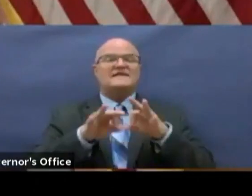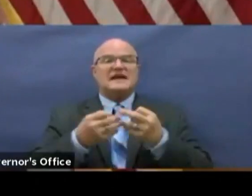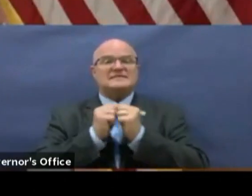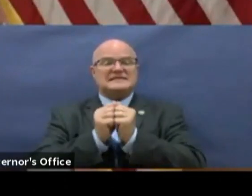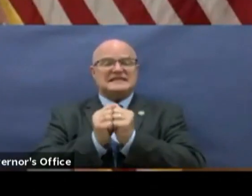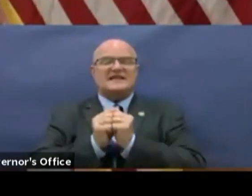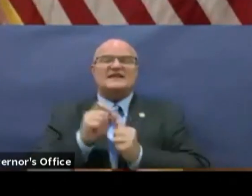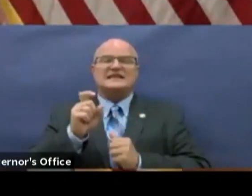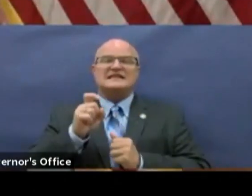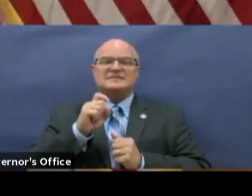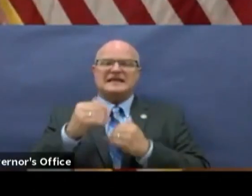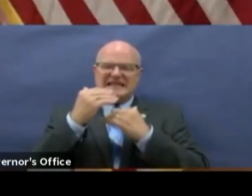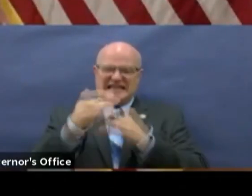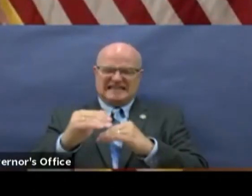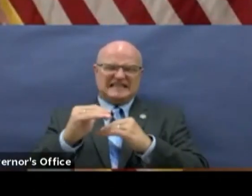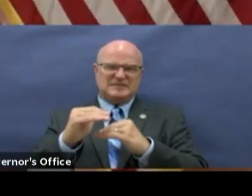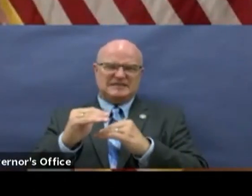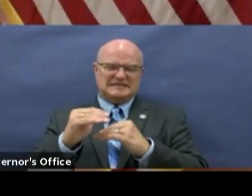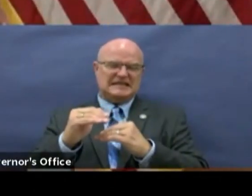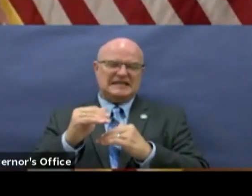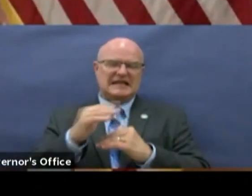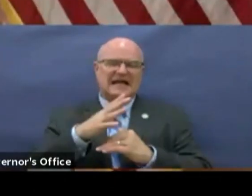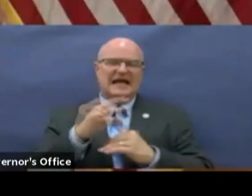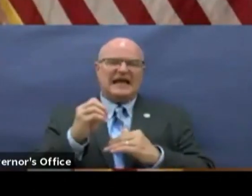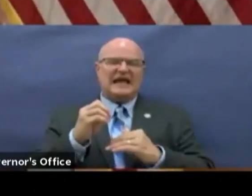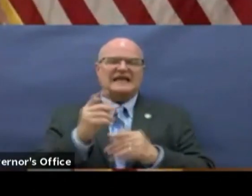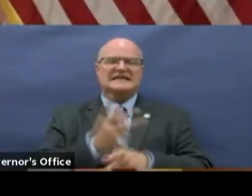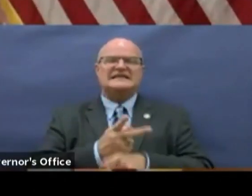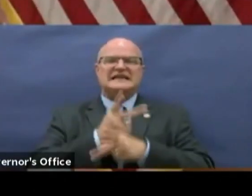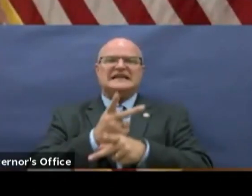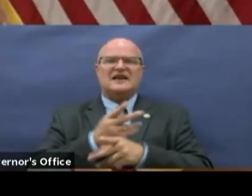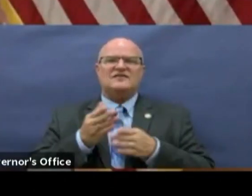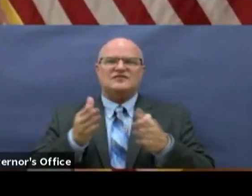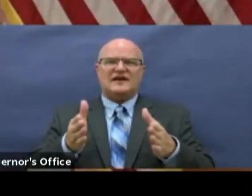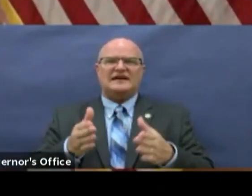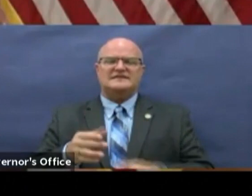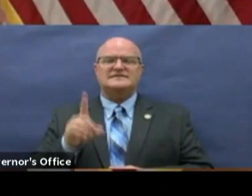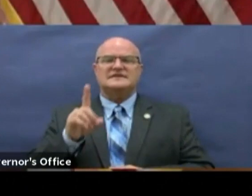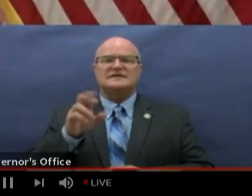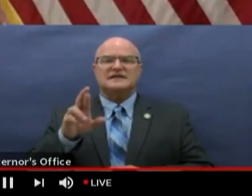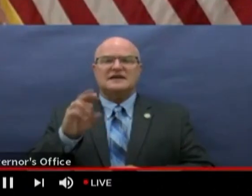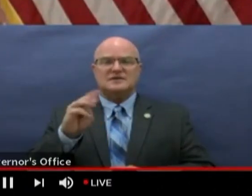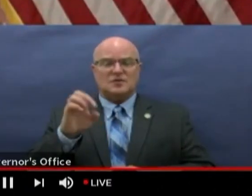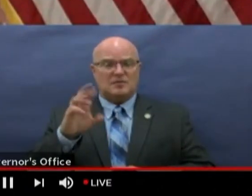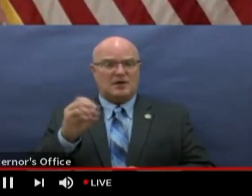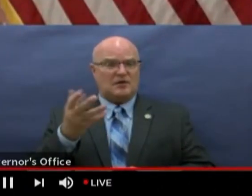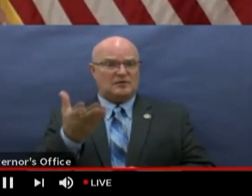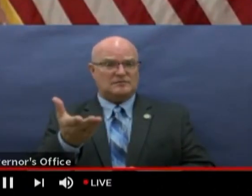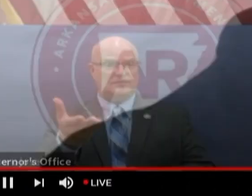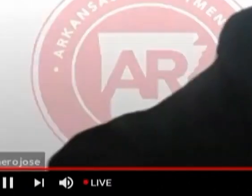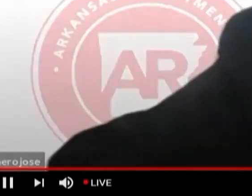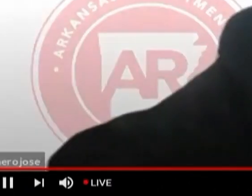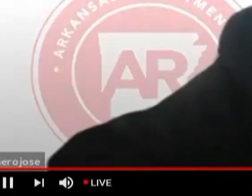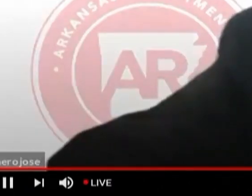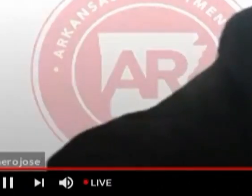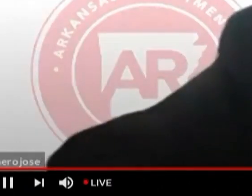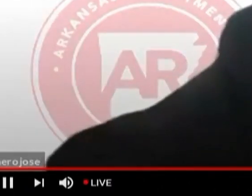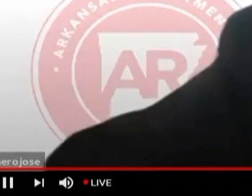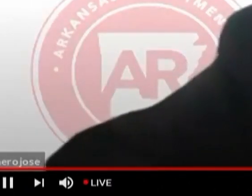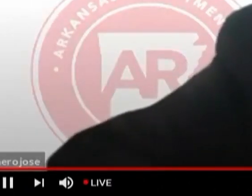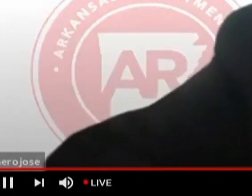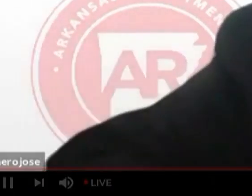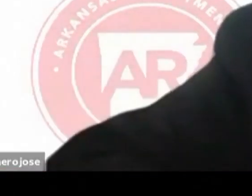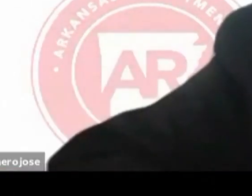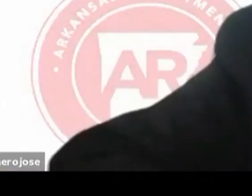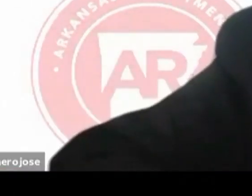It just needs to be in a limited and a very careful fashion. Dr. Romero? Yes, sir. So I